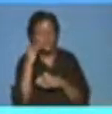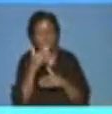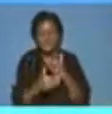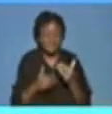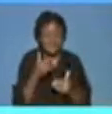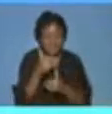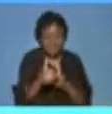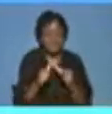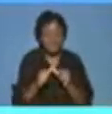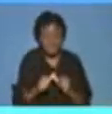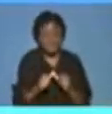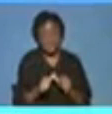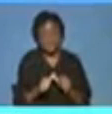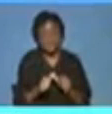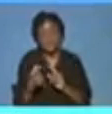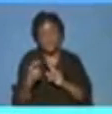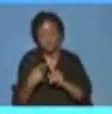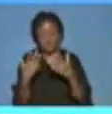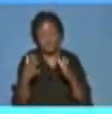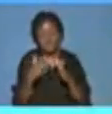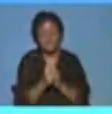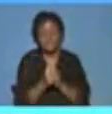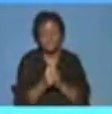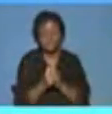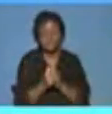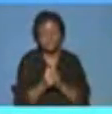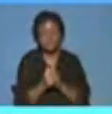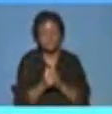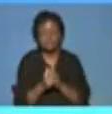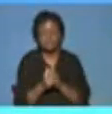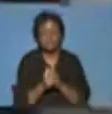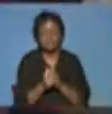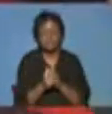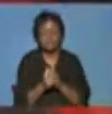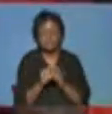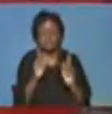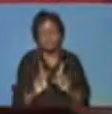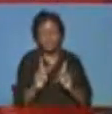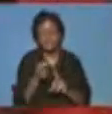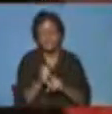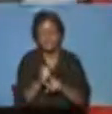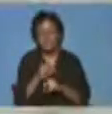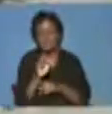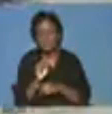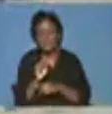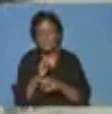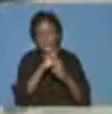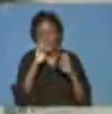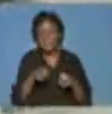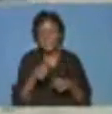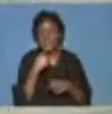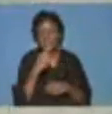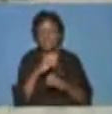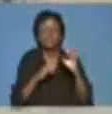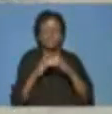Fern Carey was among those taking the long flights up. Officials from the United States Embassy say construction on its